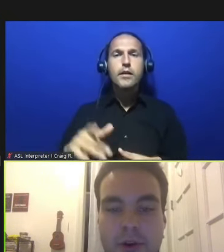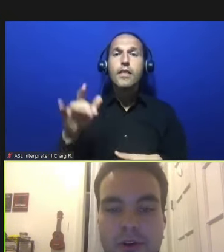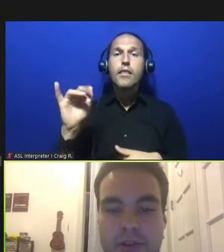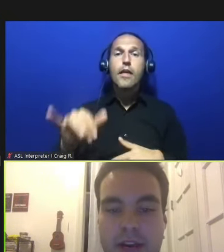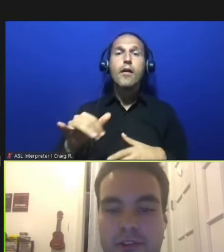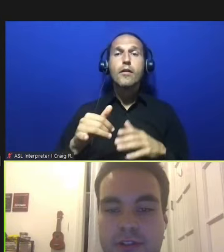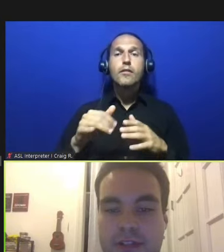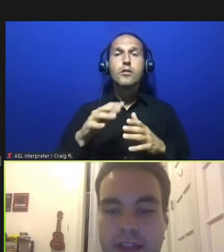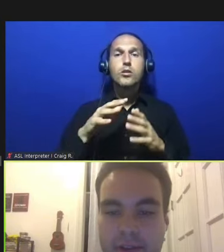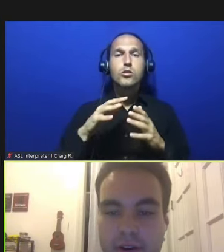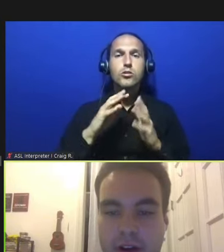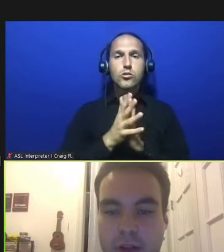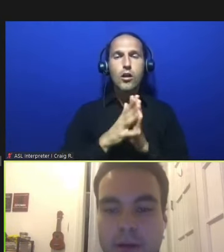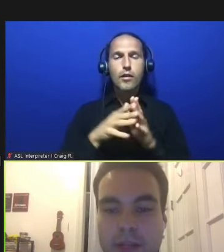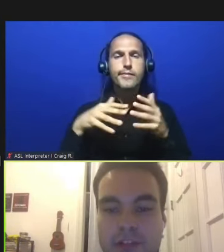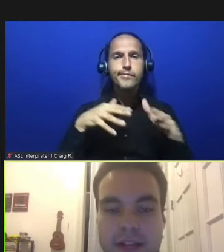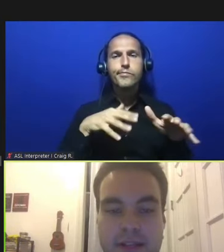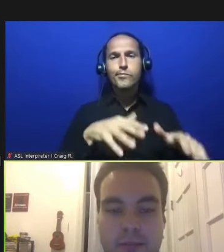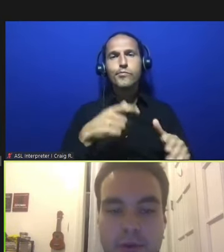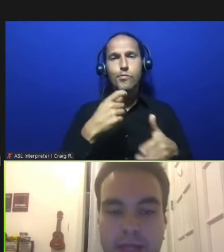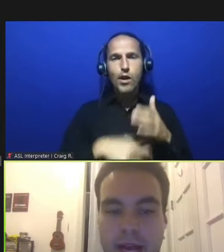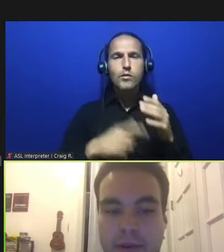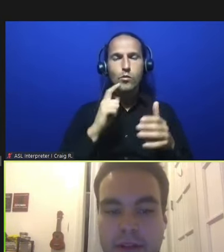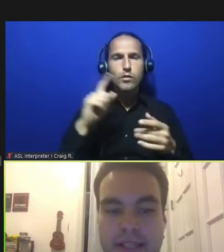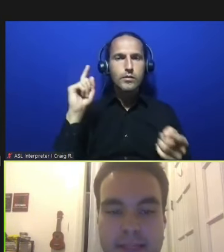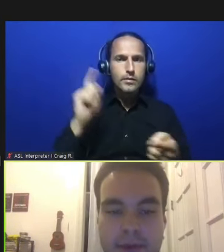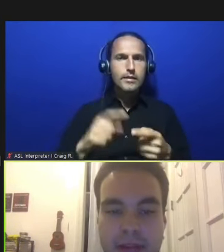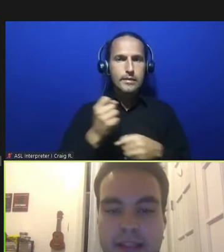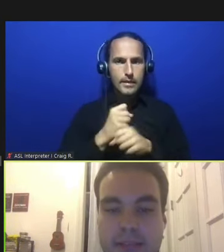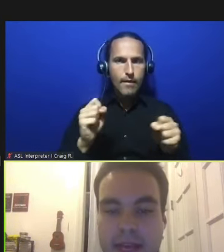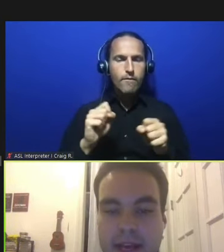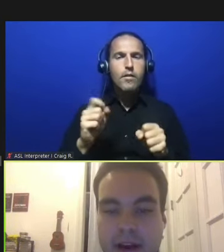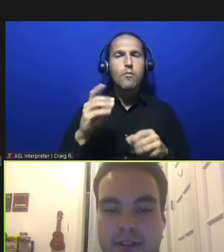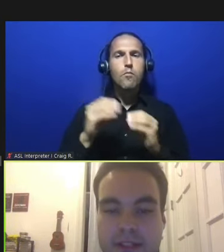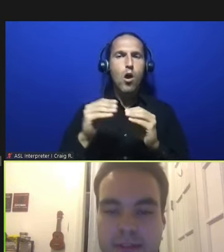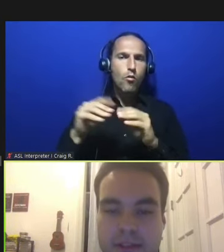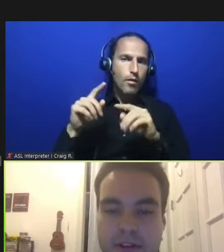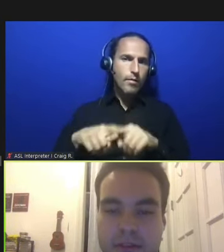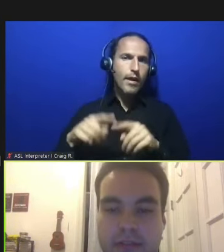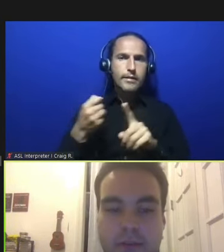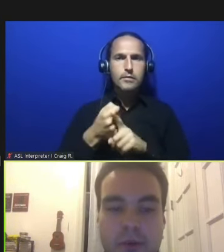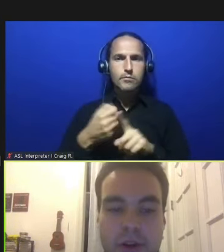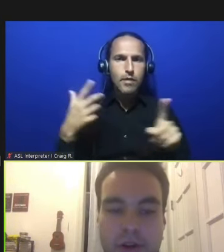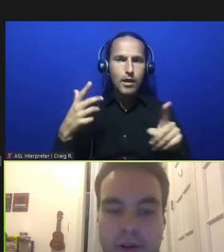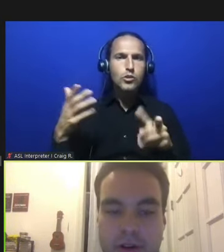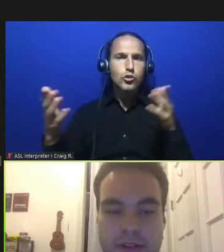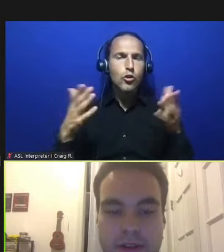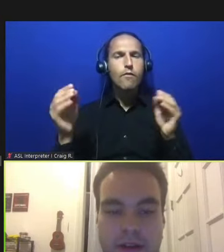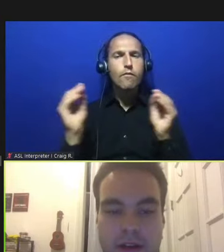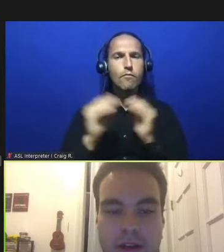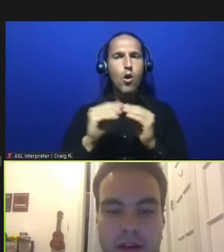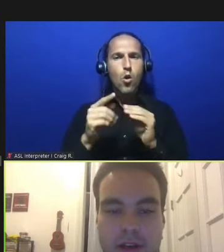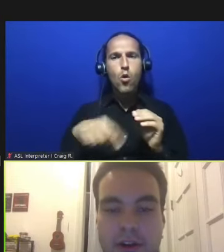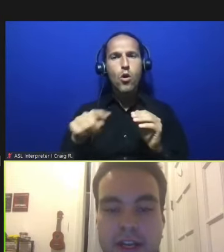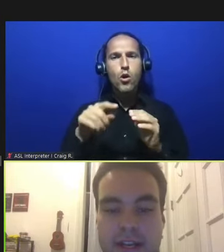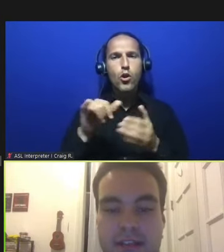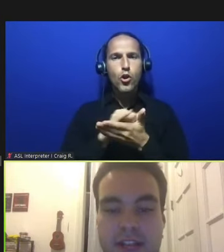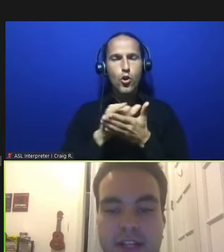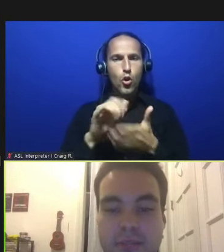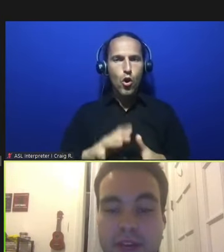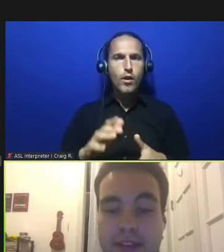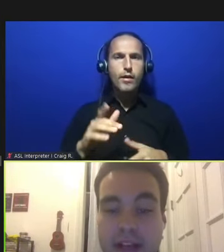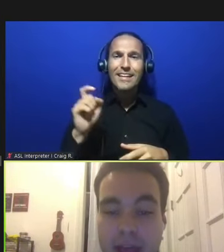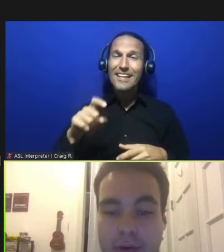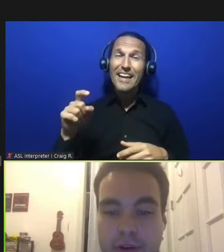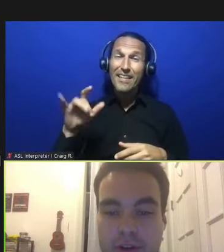pricing will also make our streets safer, our public transit more reliable and accessible, and expand our system to serve even more New Yorkers. New York needs